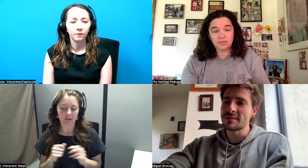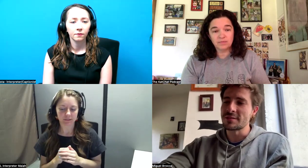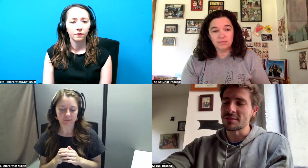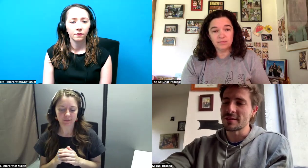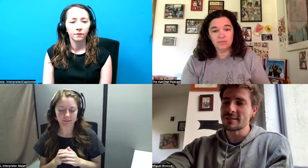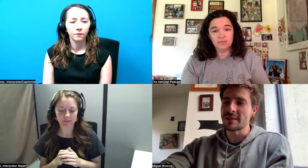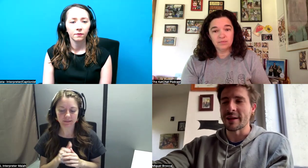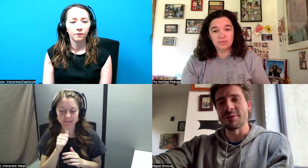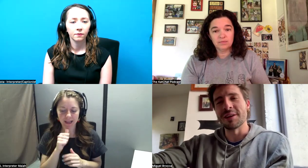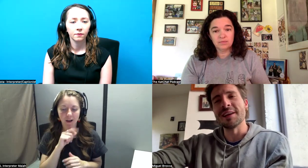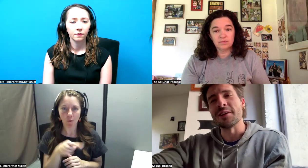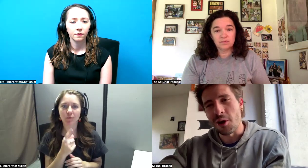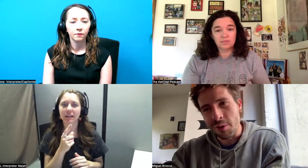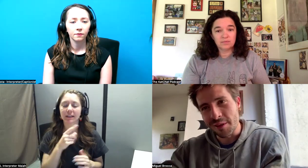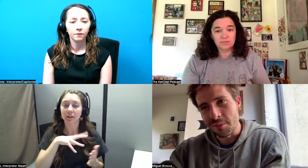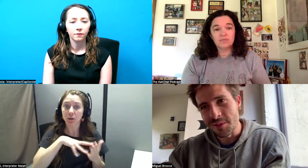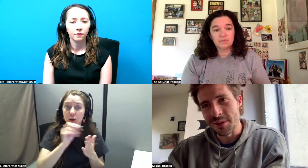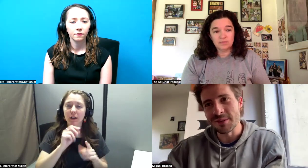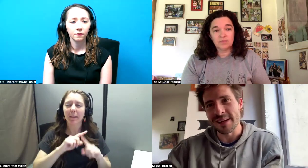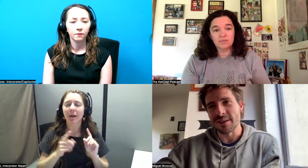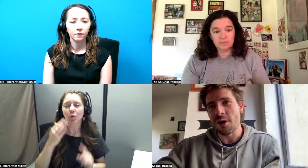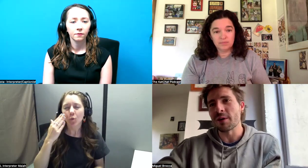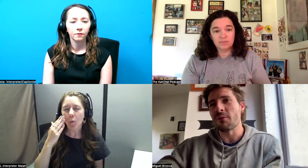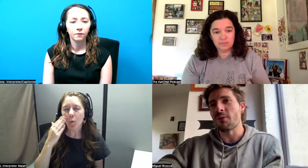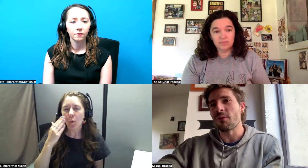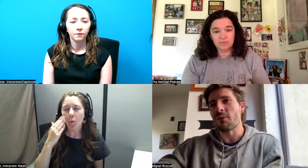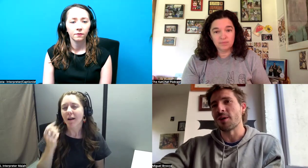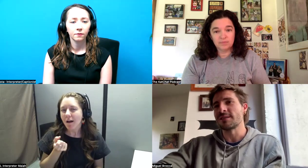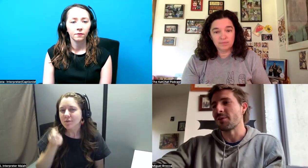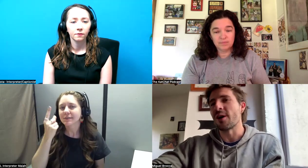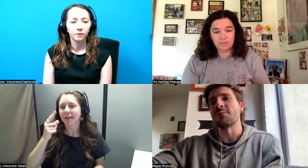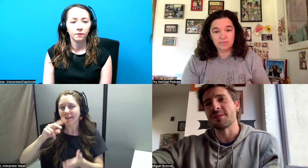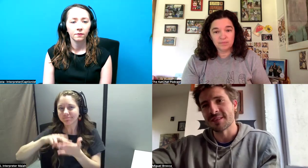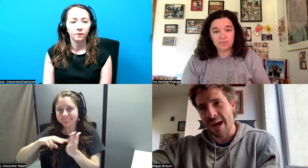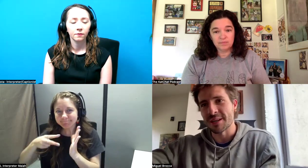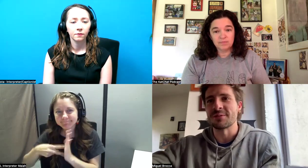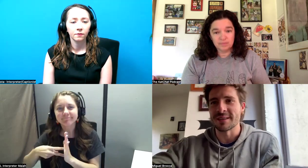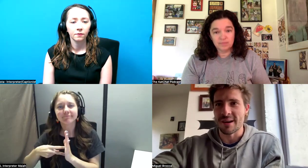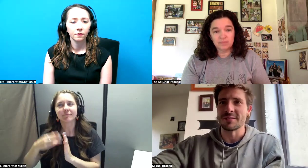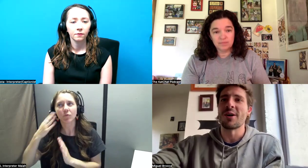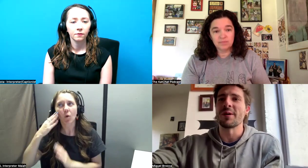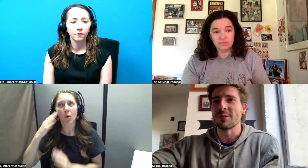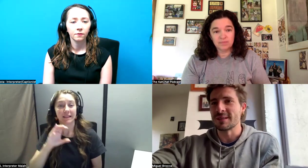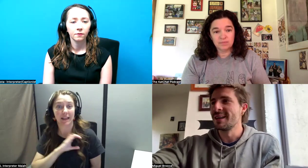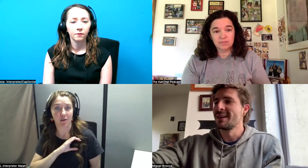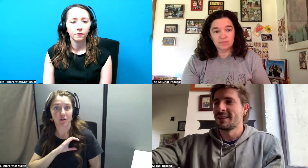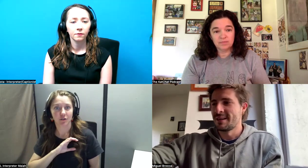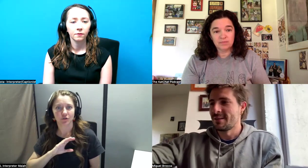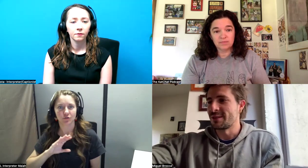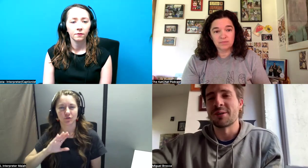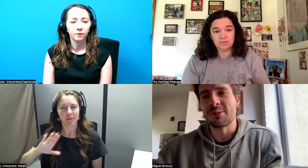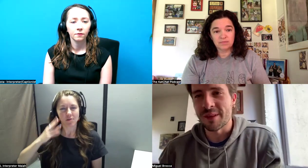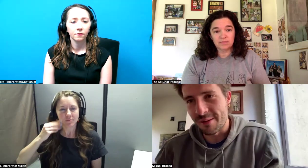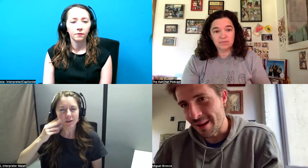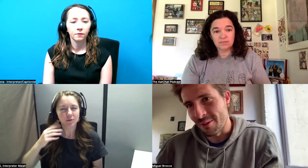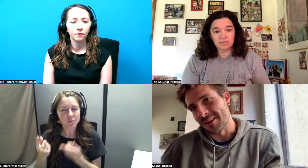them. It's like really knowing them. It's like knowing what's going on with this character right now, knowing